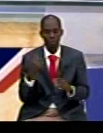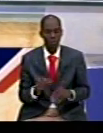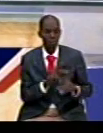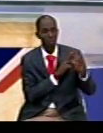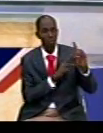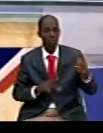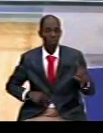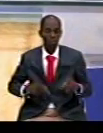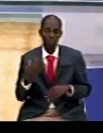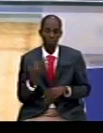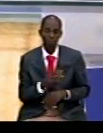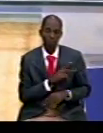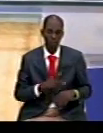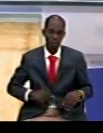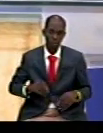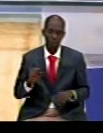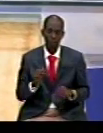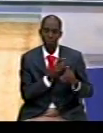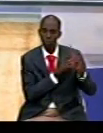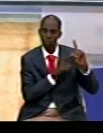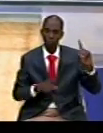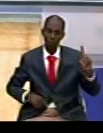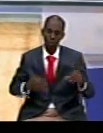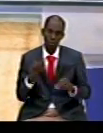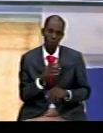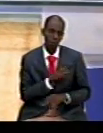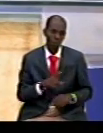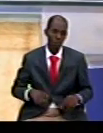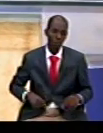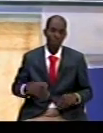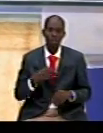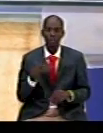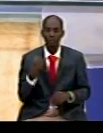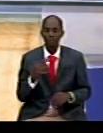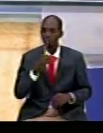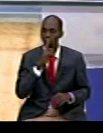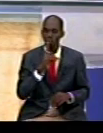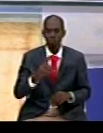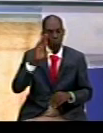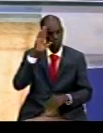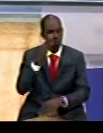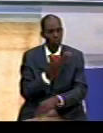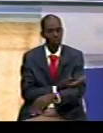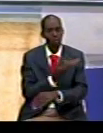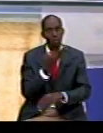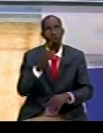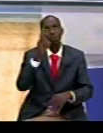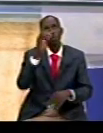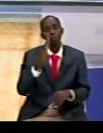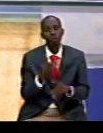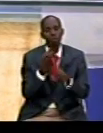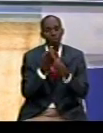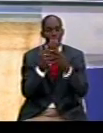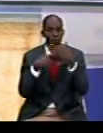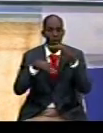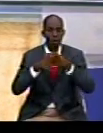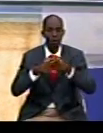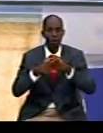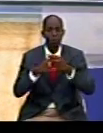of Kings and the Lord of Lords, and the very Son of God from heaven, when